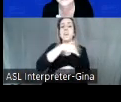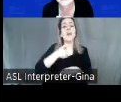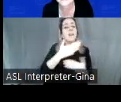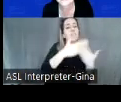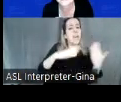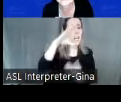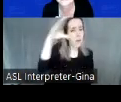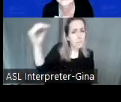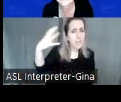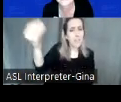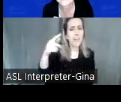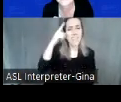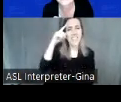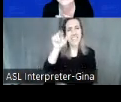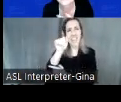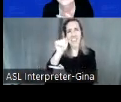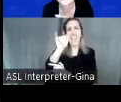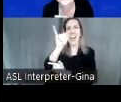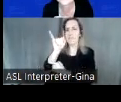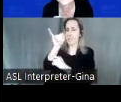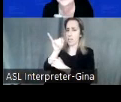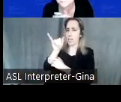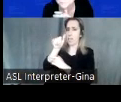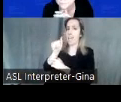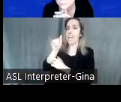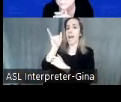spelled AIRA. I think they can be found at